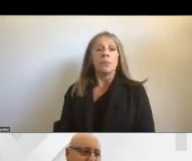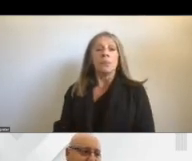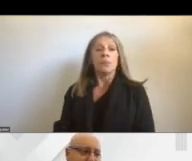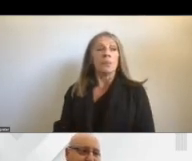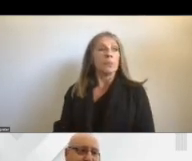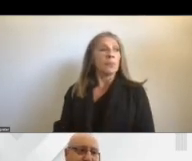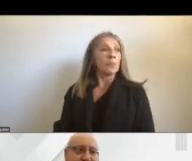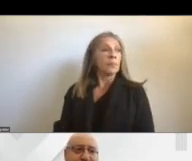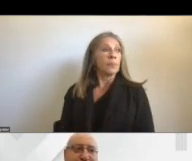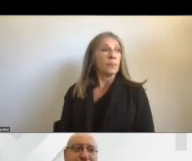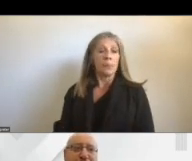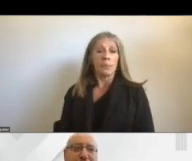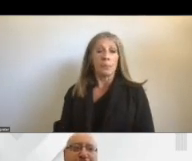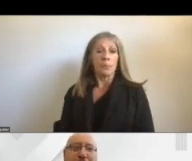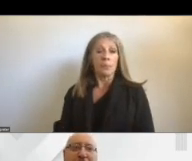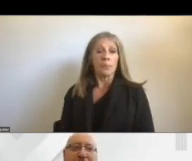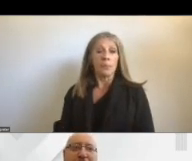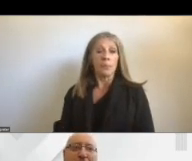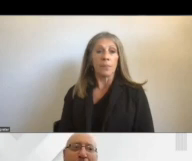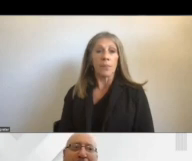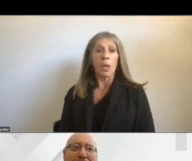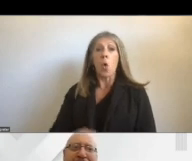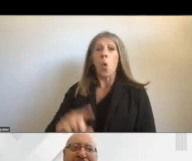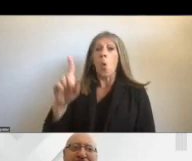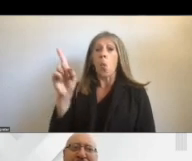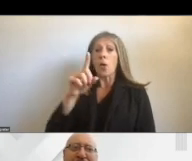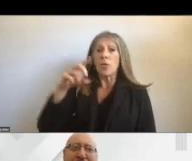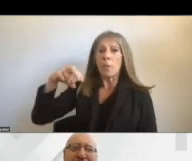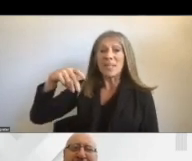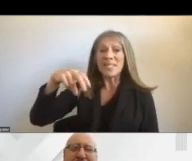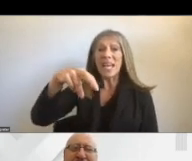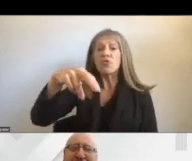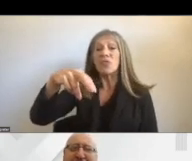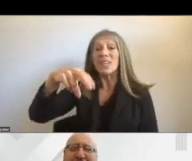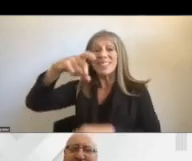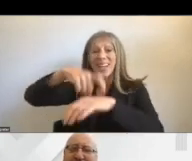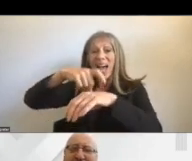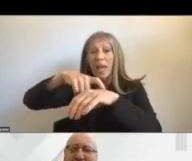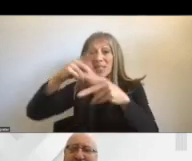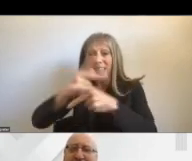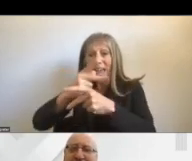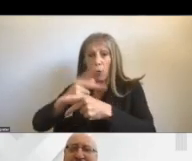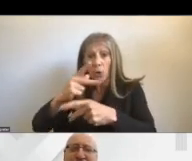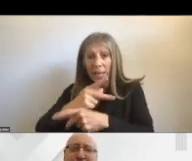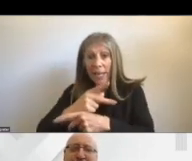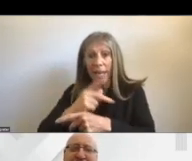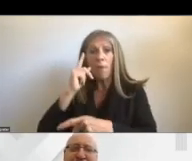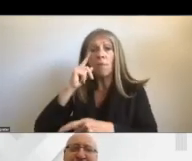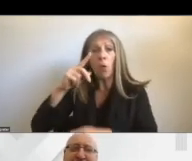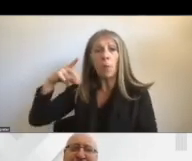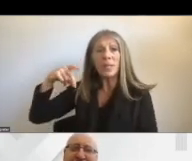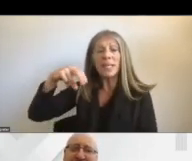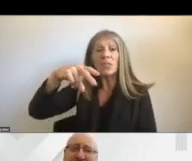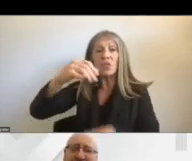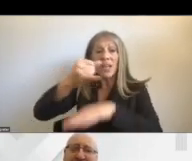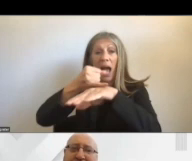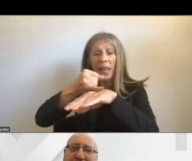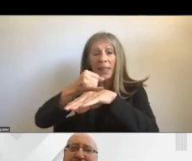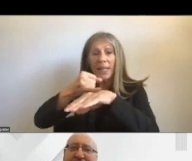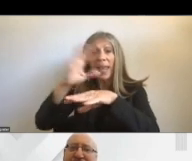On perpendicular curb ramps where the ends of the bottom grade break are in front of the back of curb or at the edge